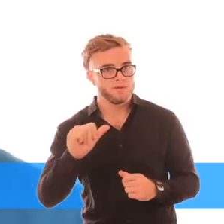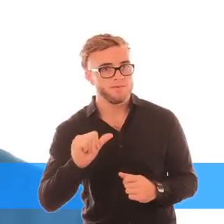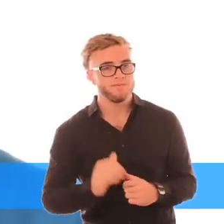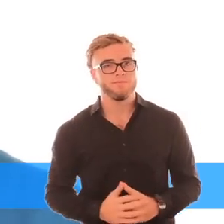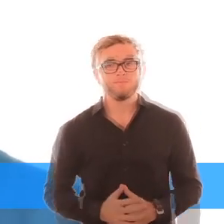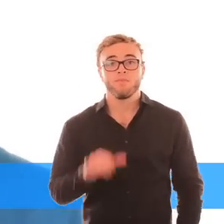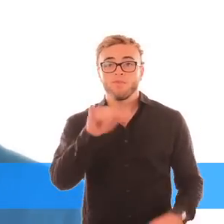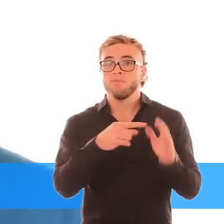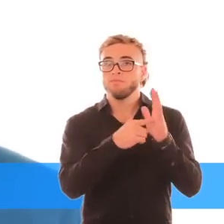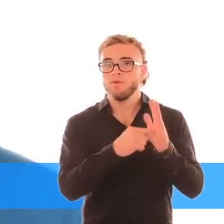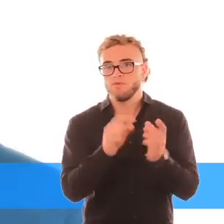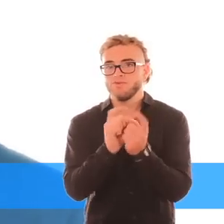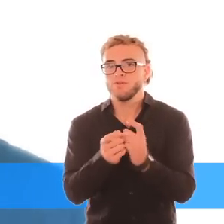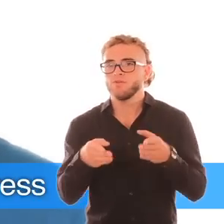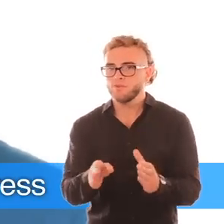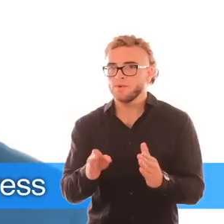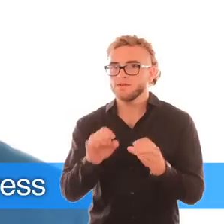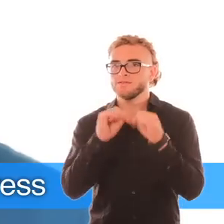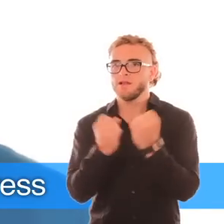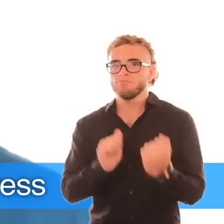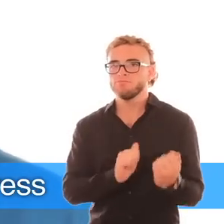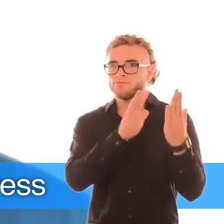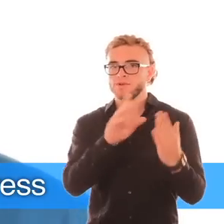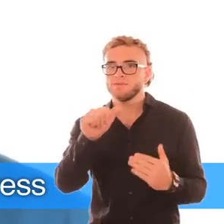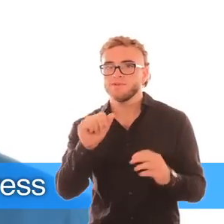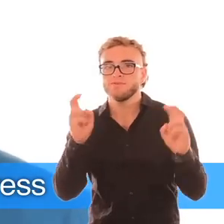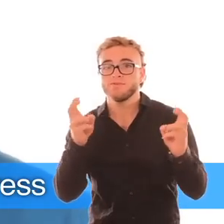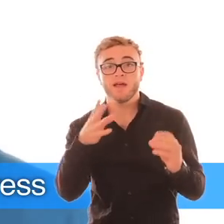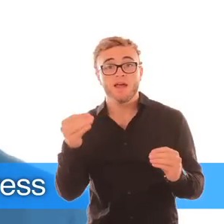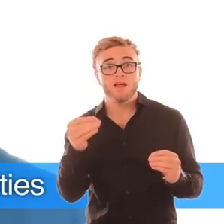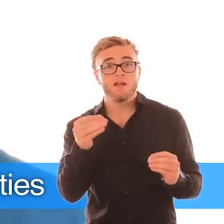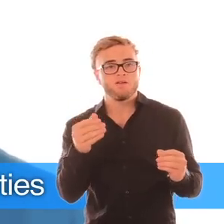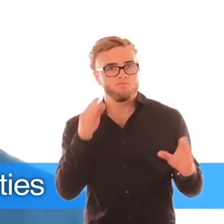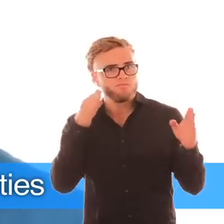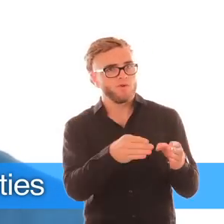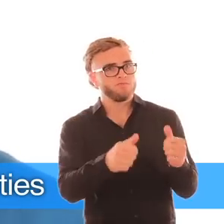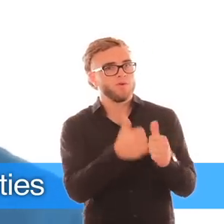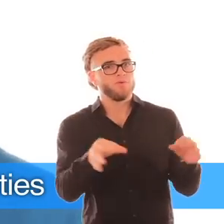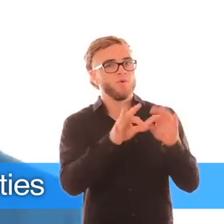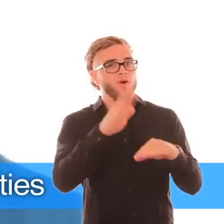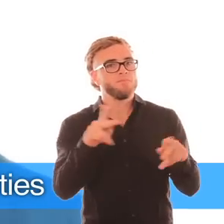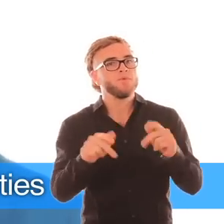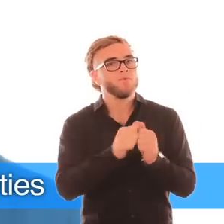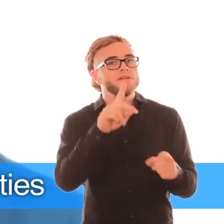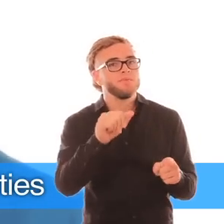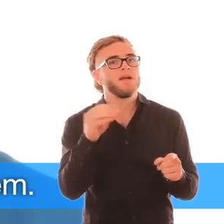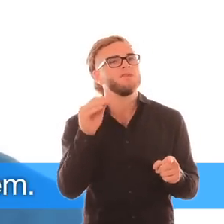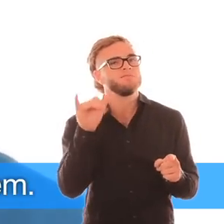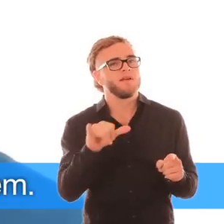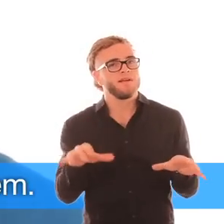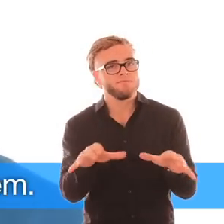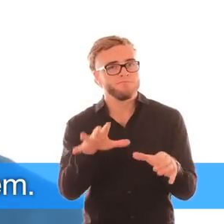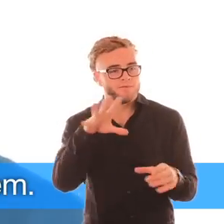with Disabilities. They are changing the way societies address disability issues and placing people with disabilities at the center of the action